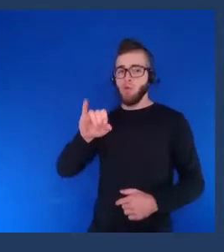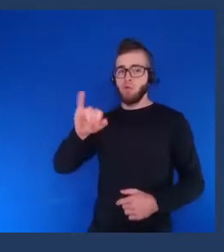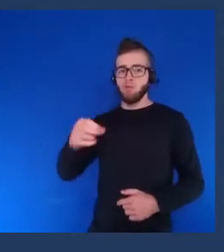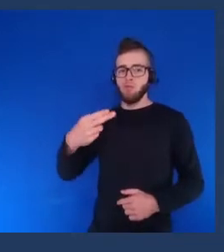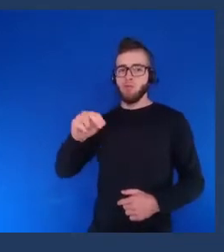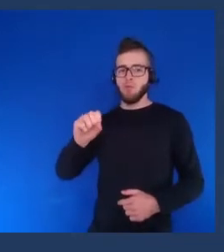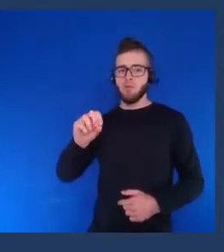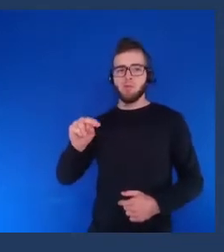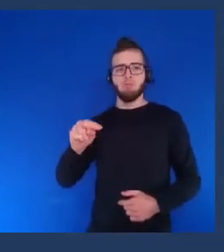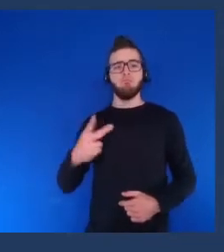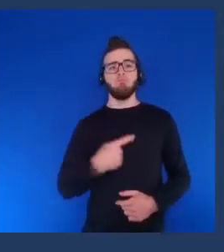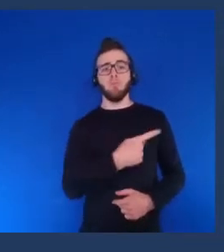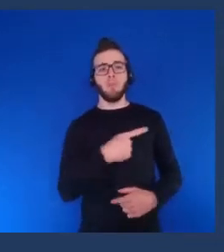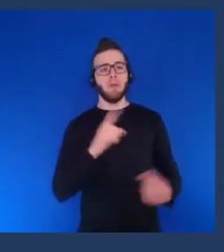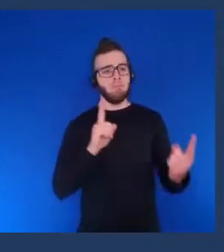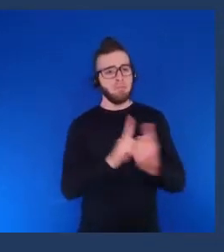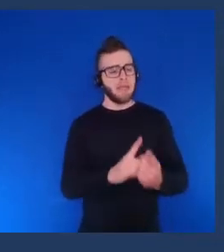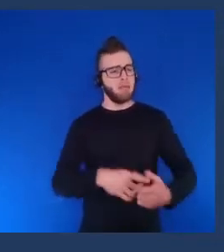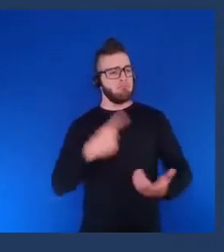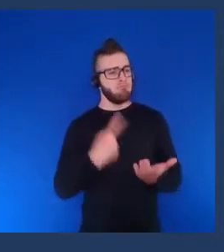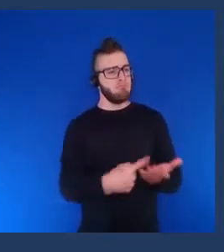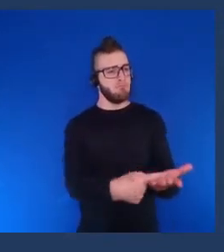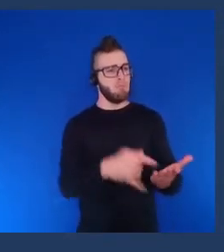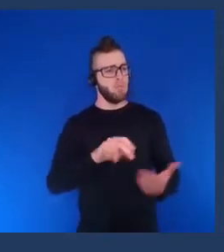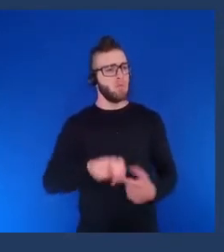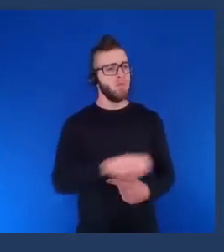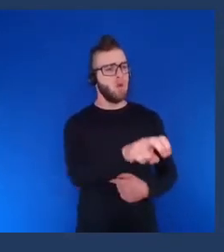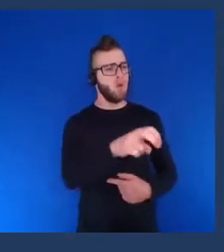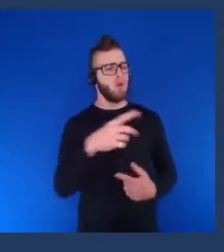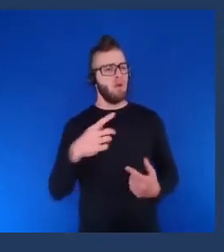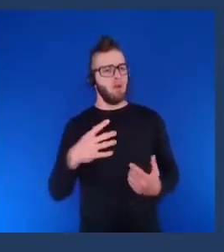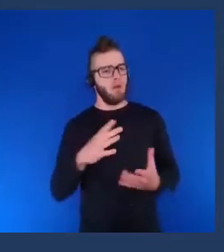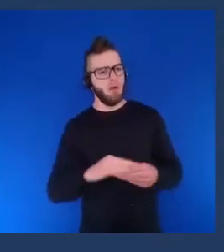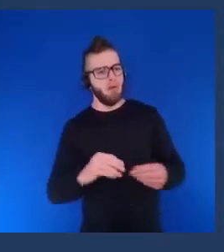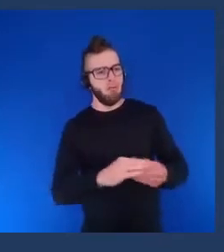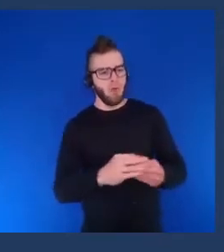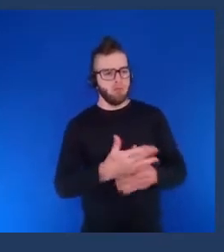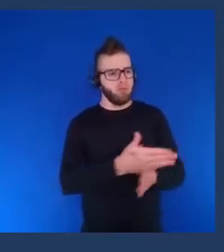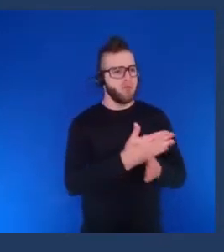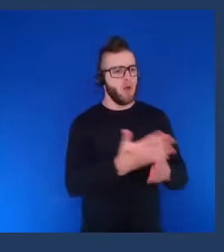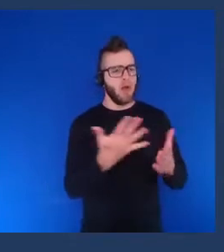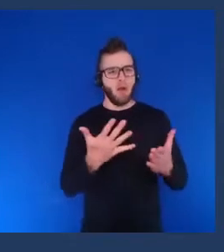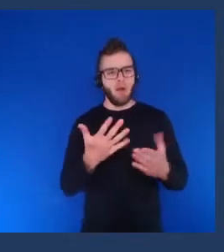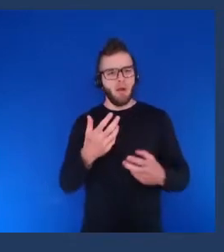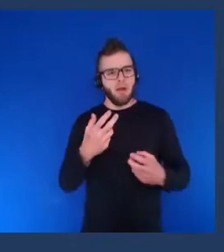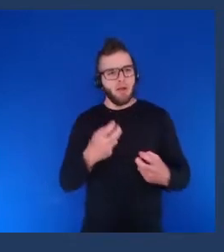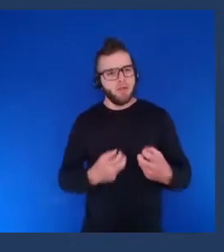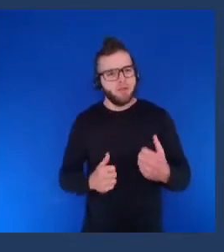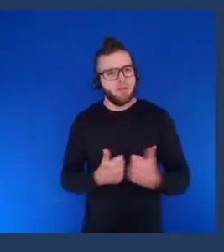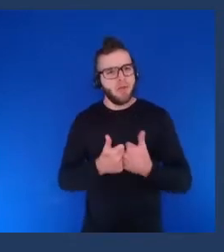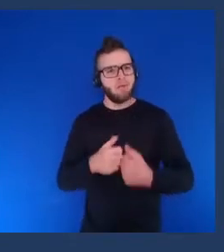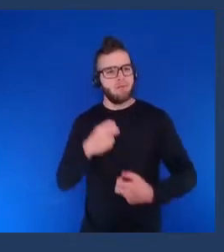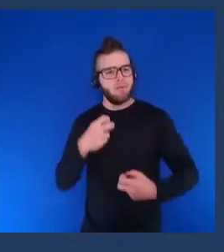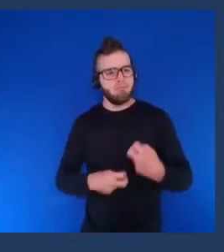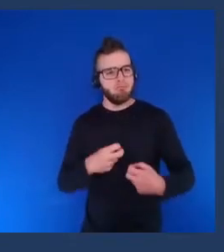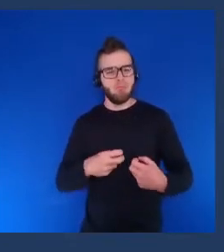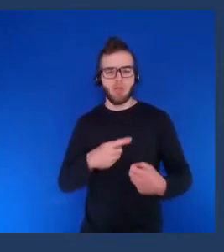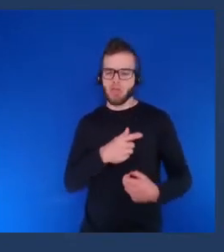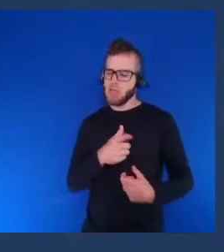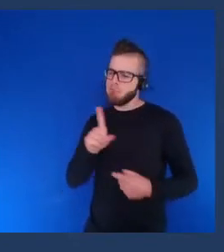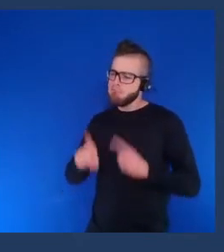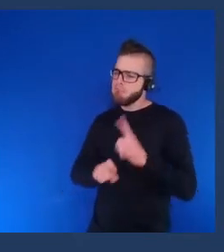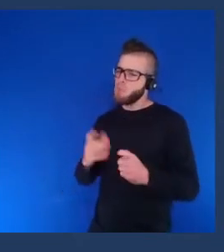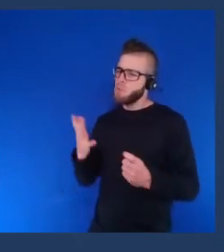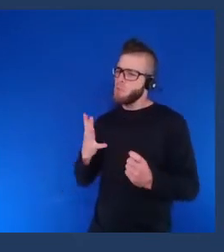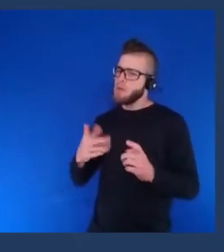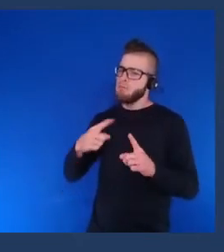hard it was and why I was struggling to come out and what was the downside if I did. And she and I kind of had this agreement that